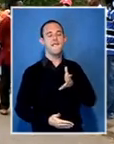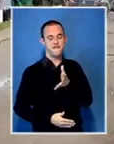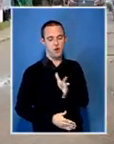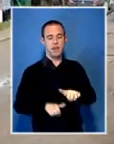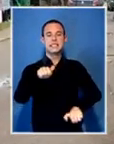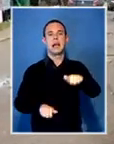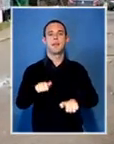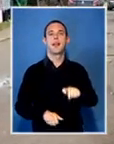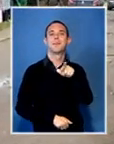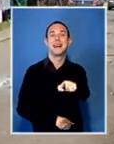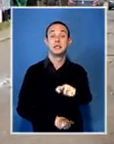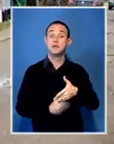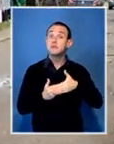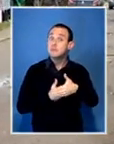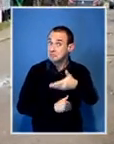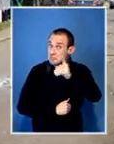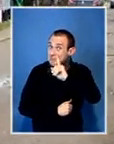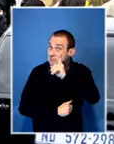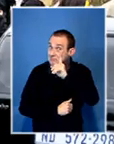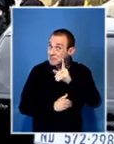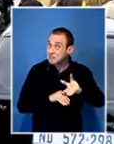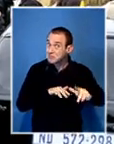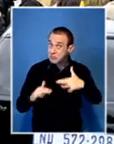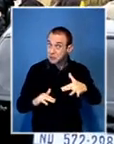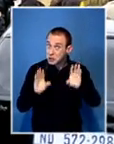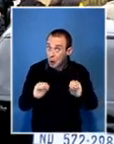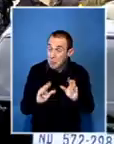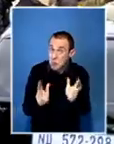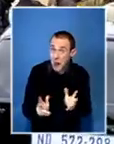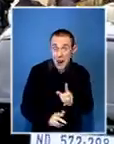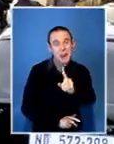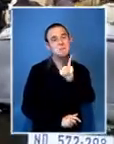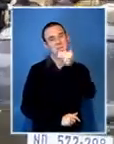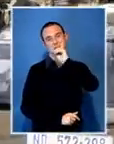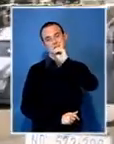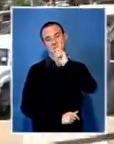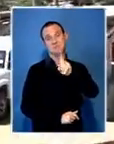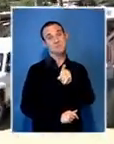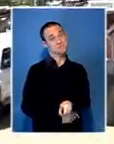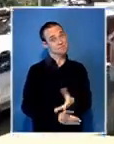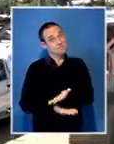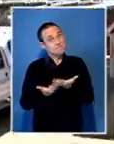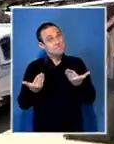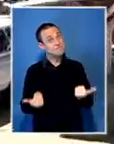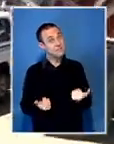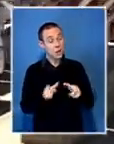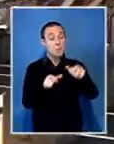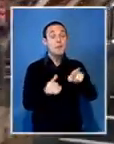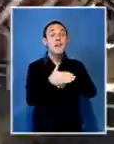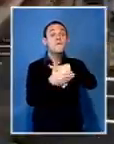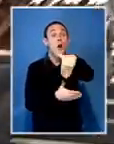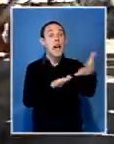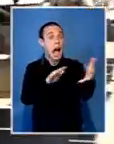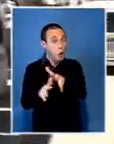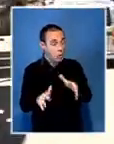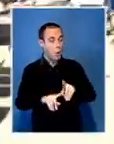and stability will prevail this time around. These residents, these voters, will determine how this story ends.